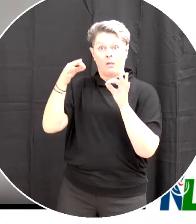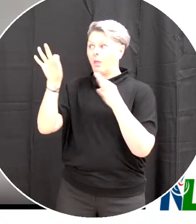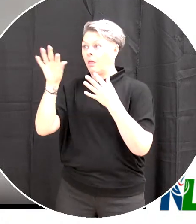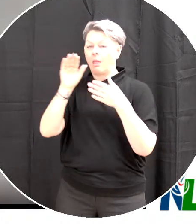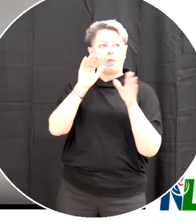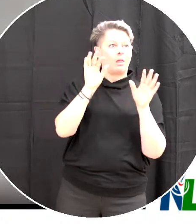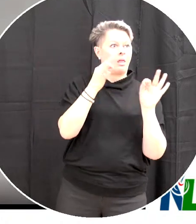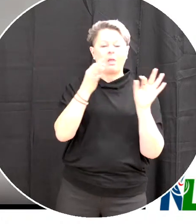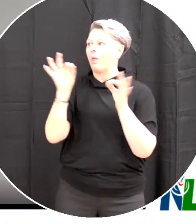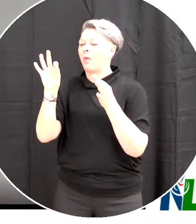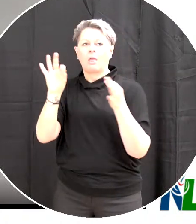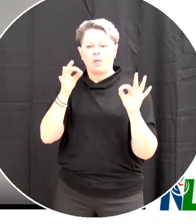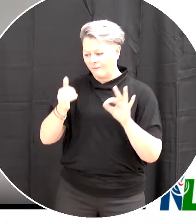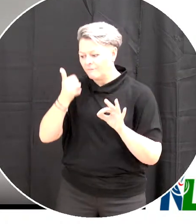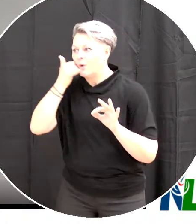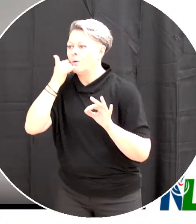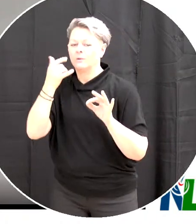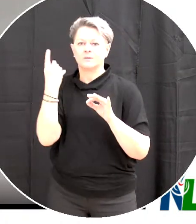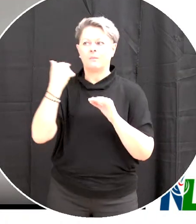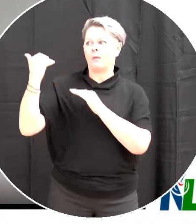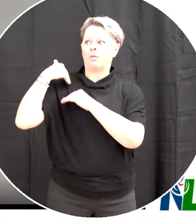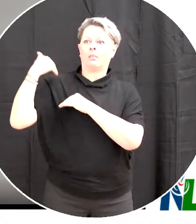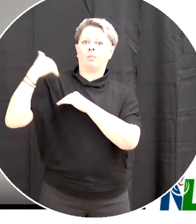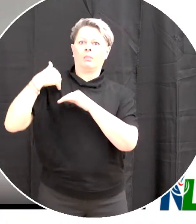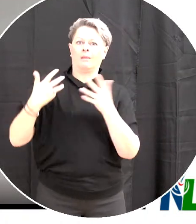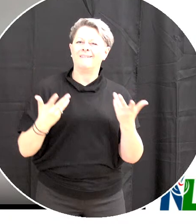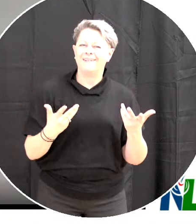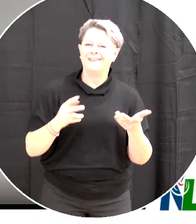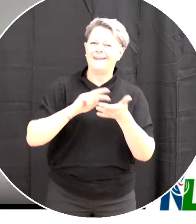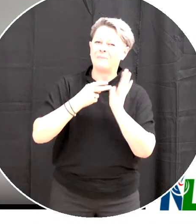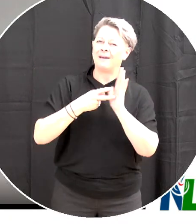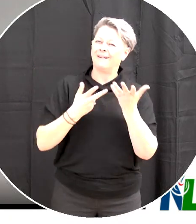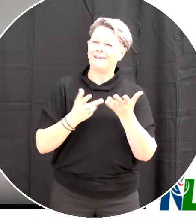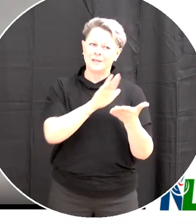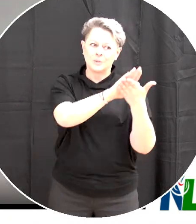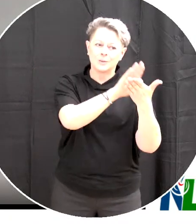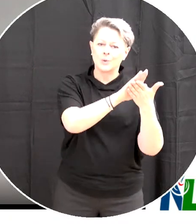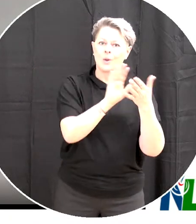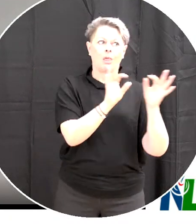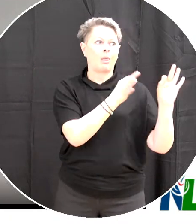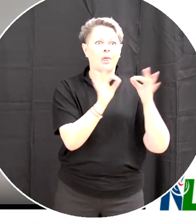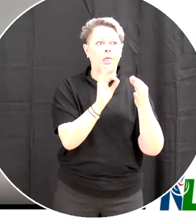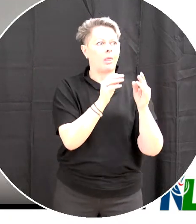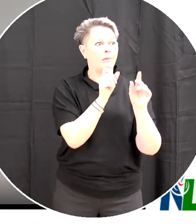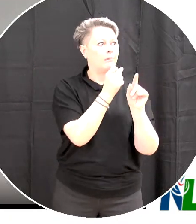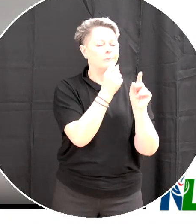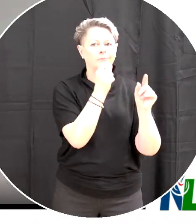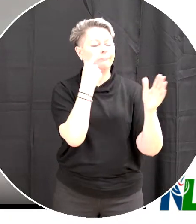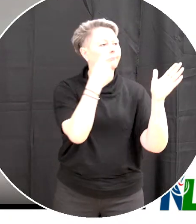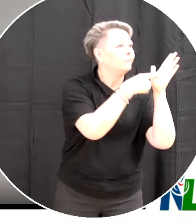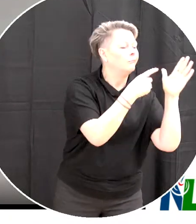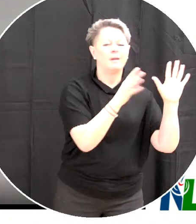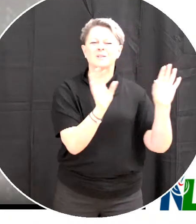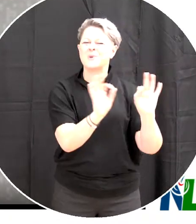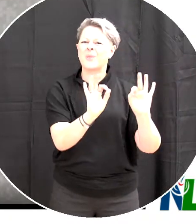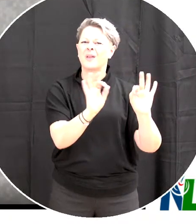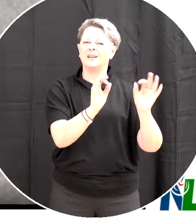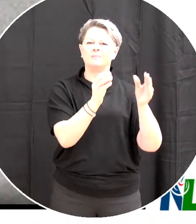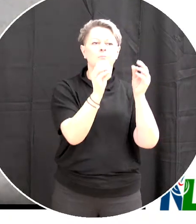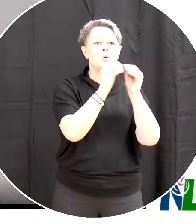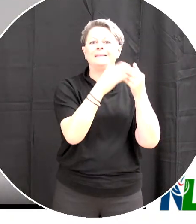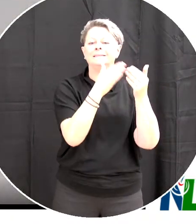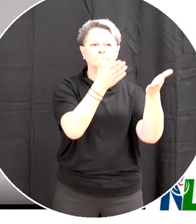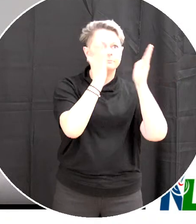like their phone or whatever, aren't at play. And I'm finding as a whole, they're working quite diligently in school. I